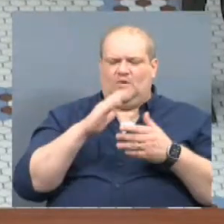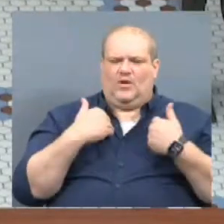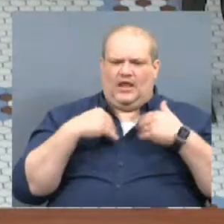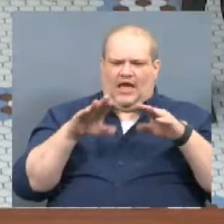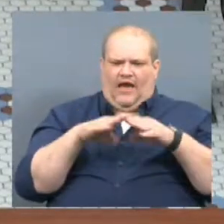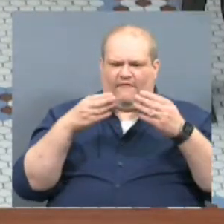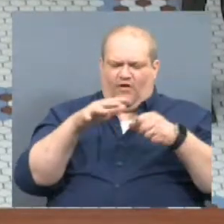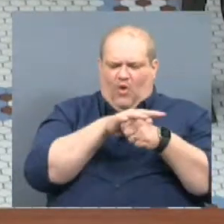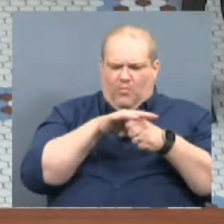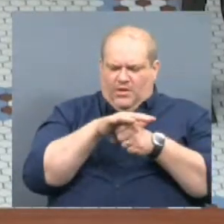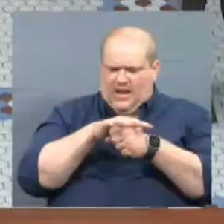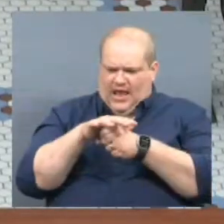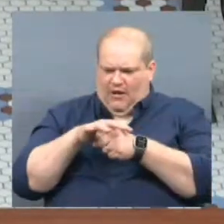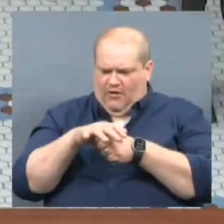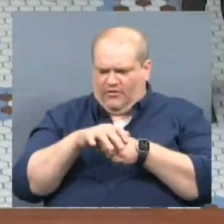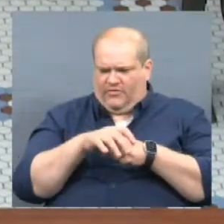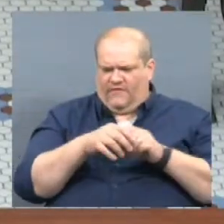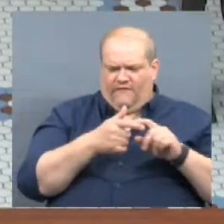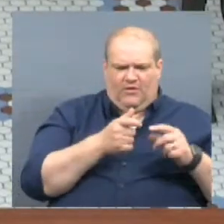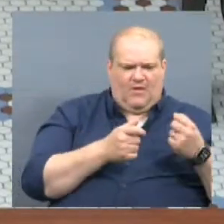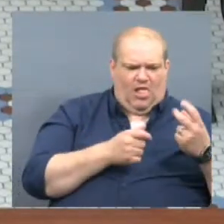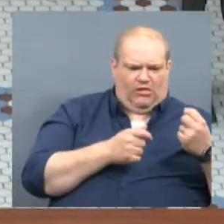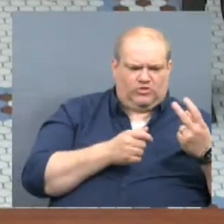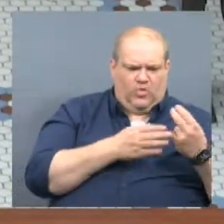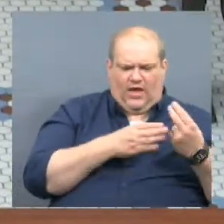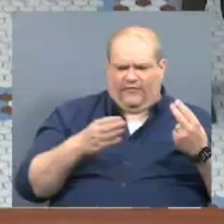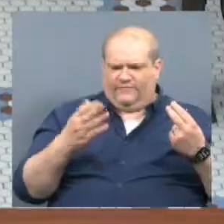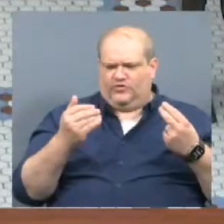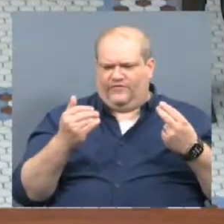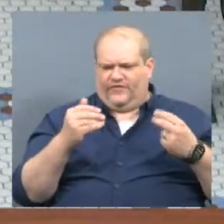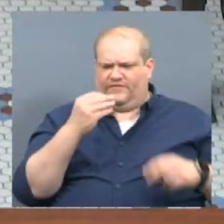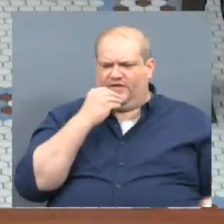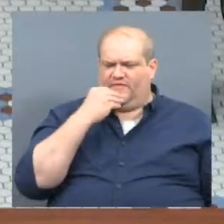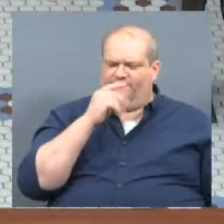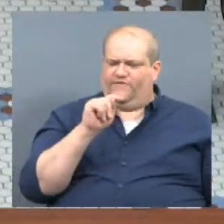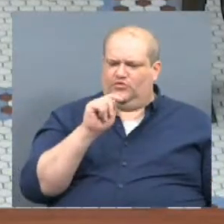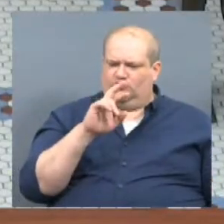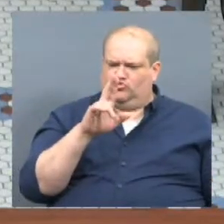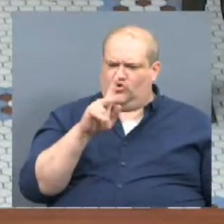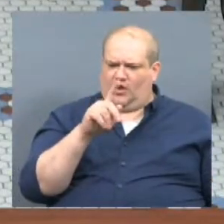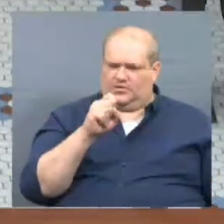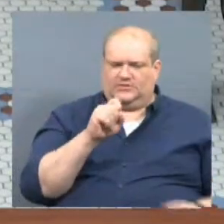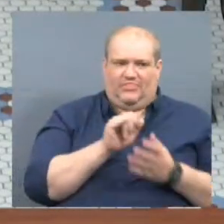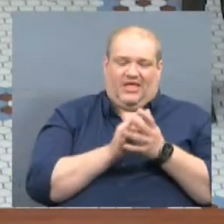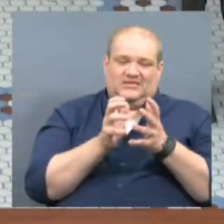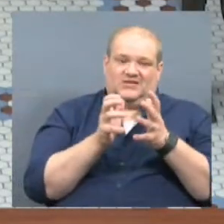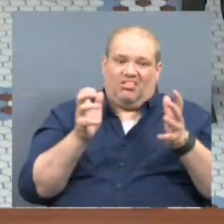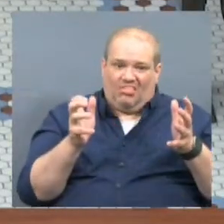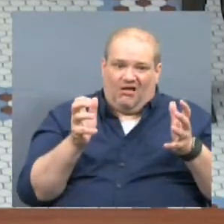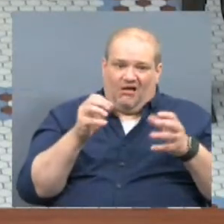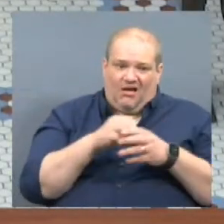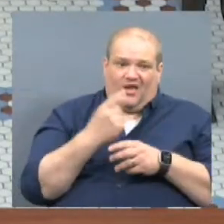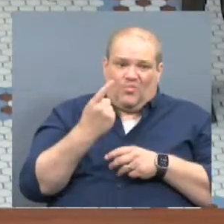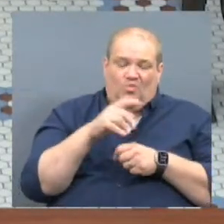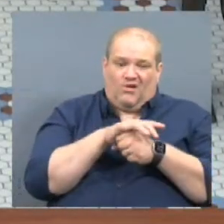open areas or anywhere from 12 to 15 food trucks. That's a lot in one